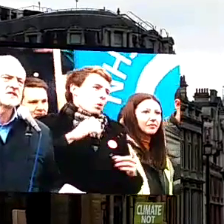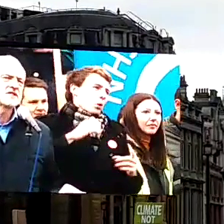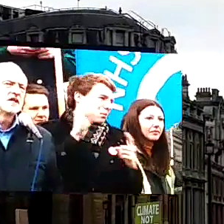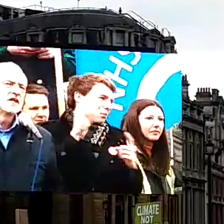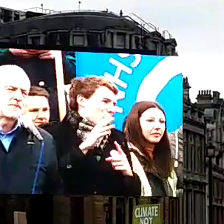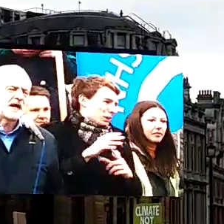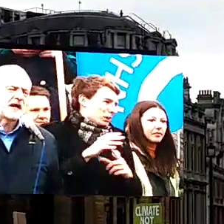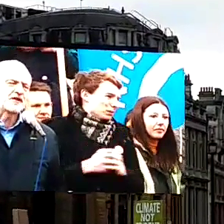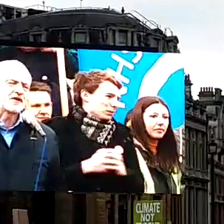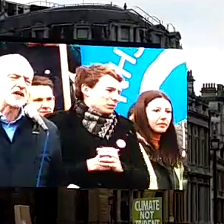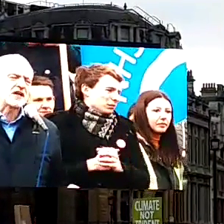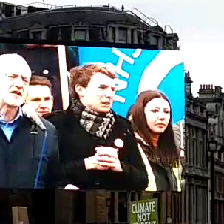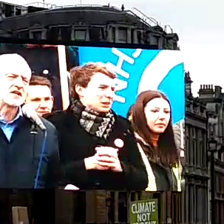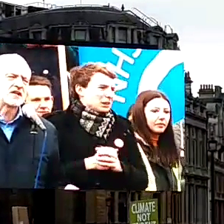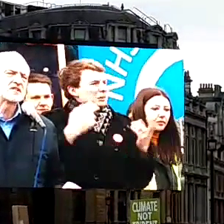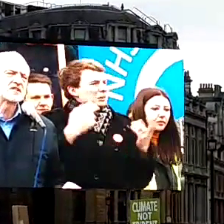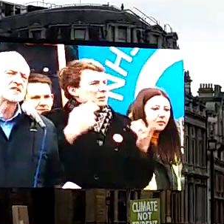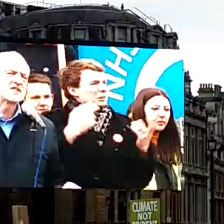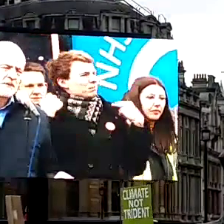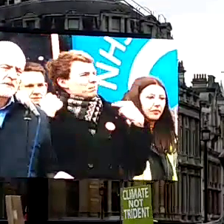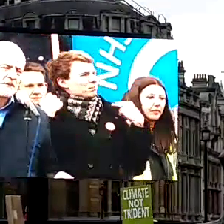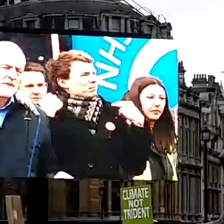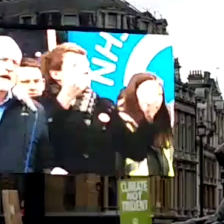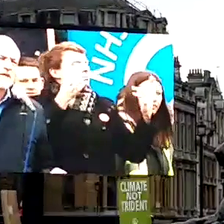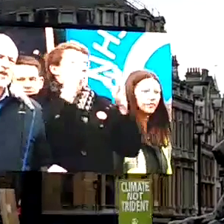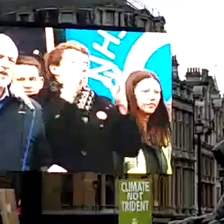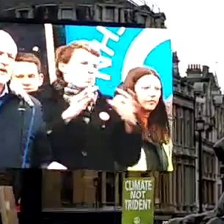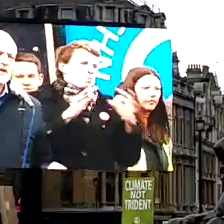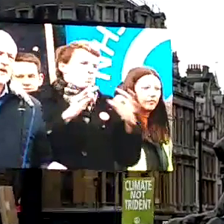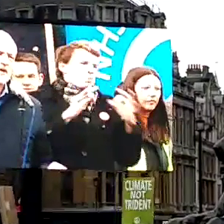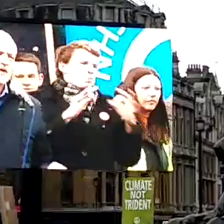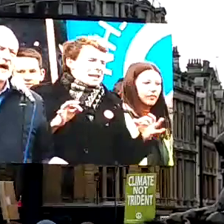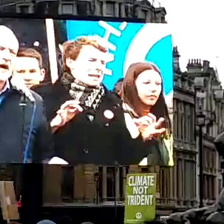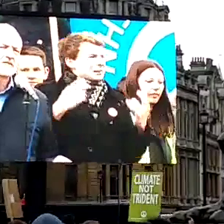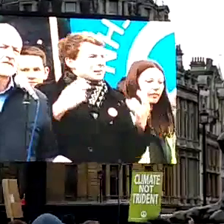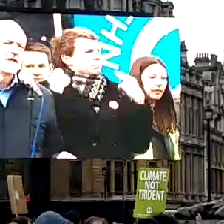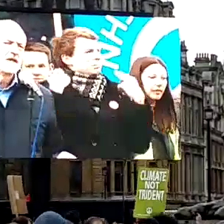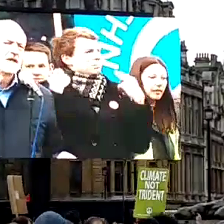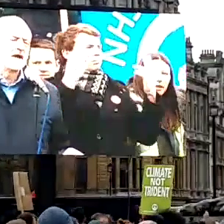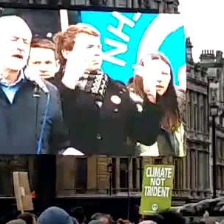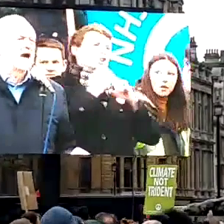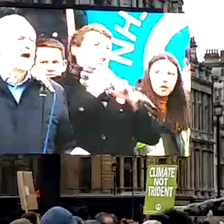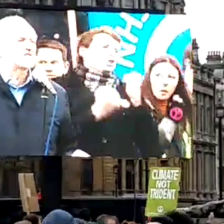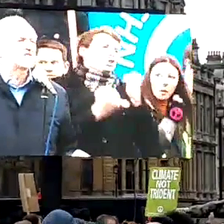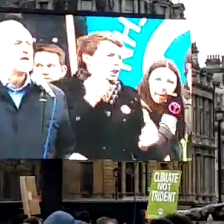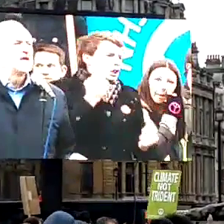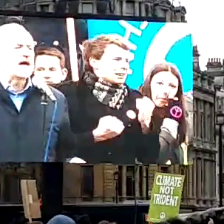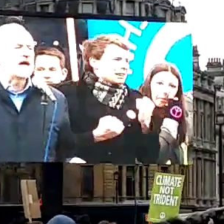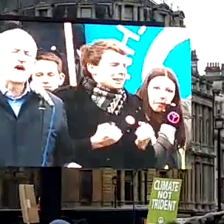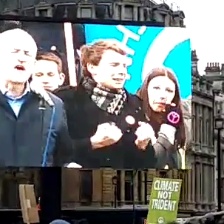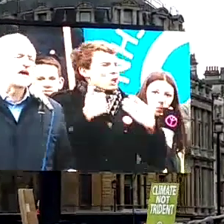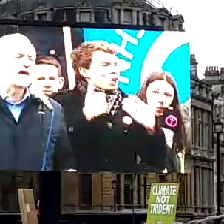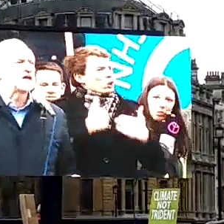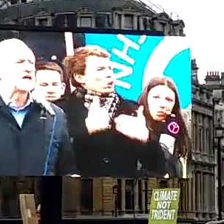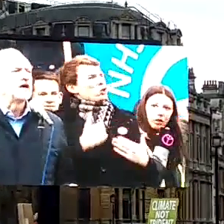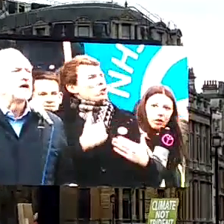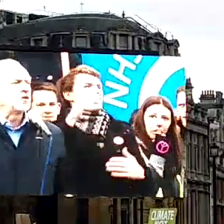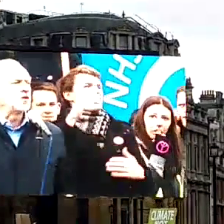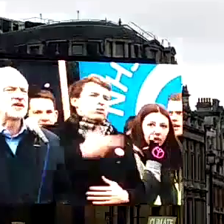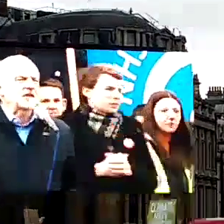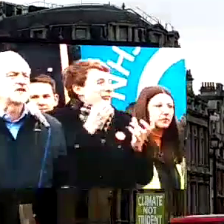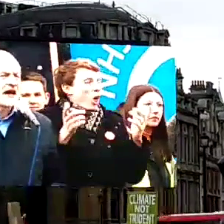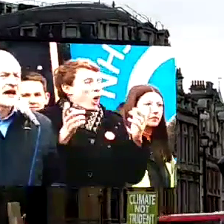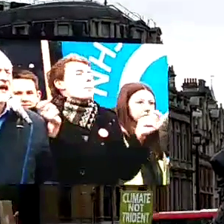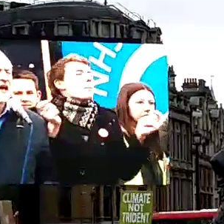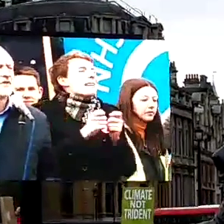for peace, speak up for justice, speak up for human rights, and whilst many of our media